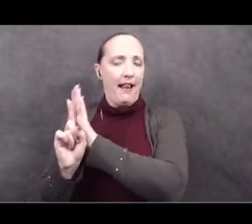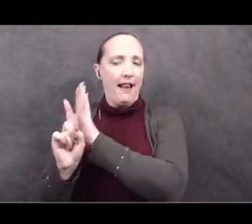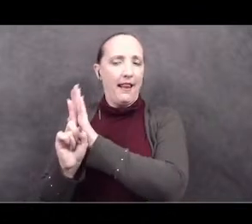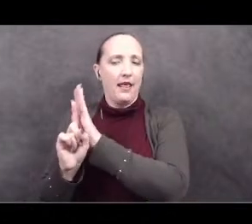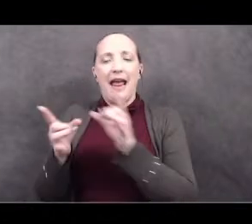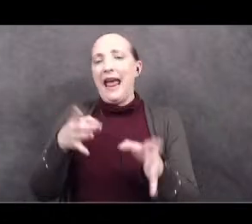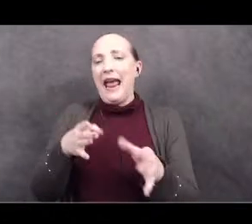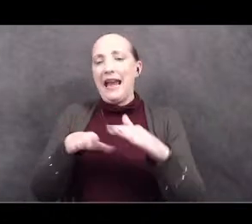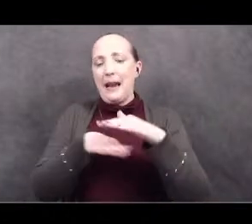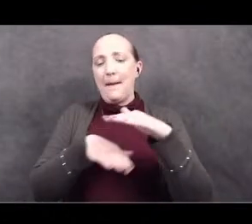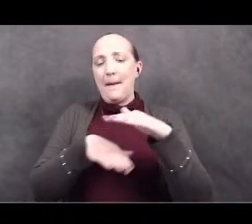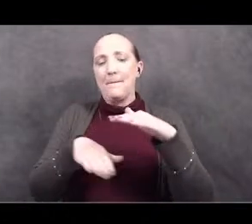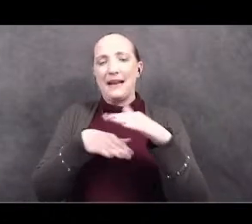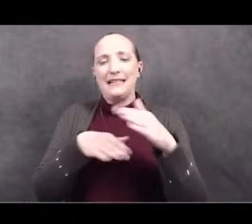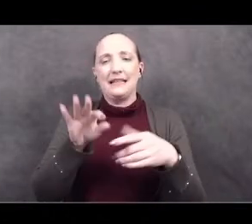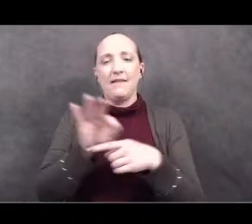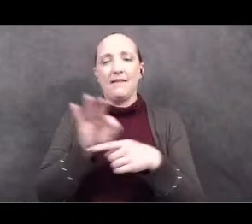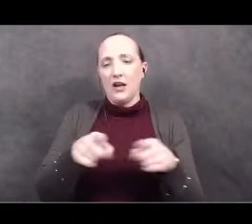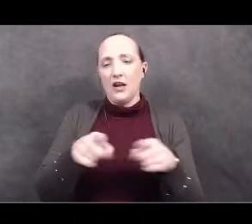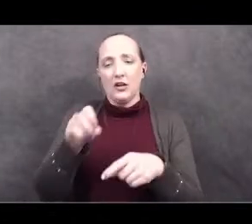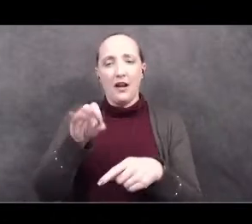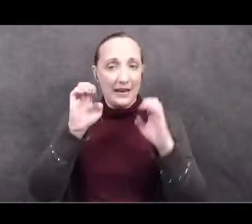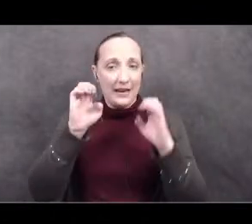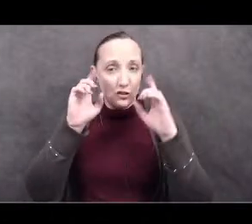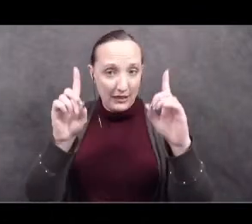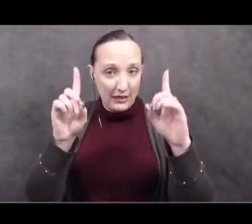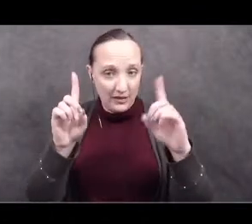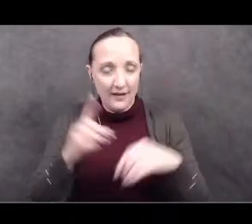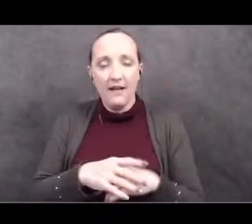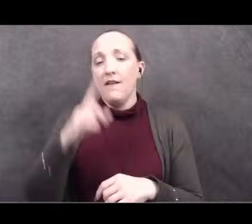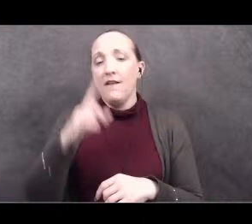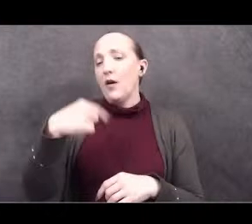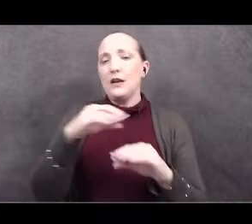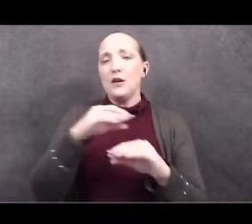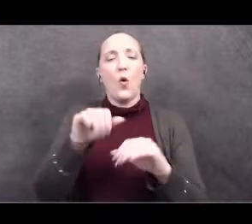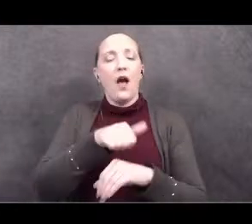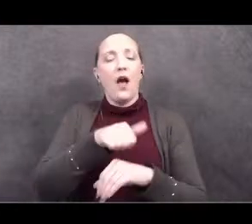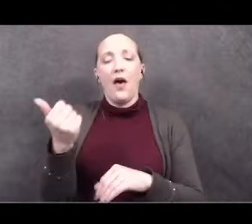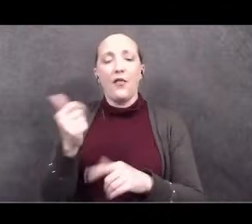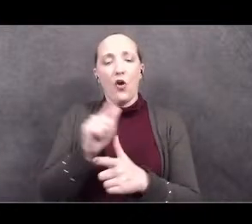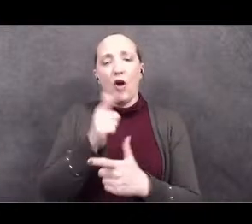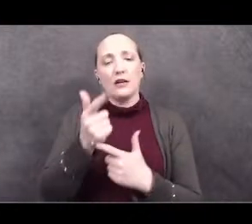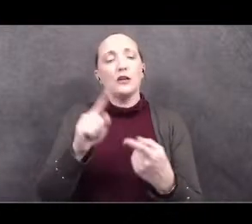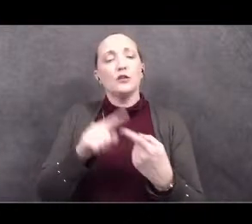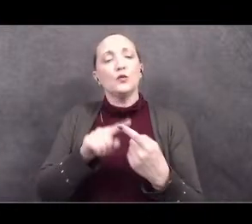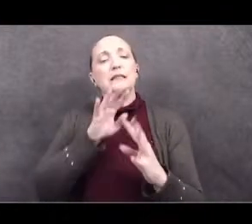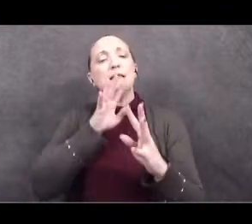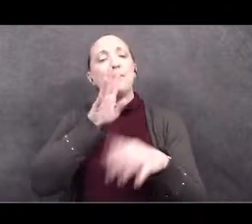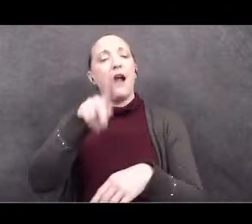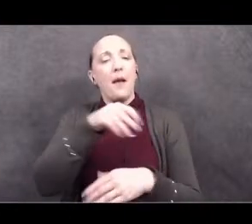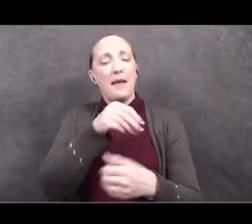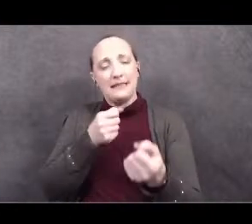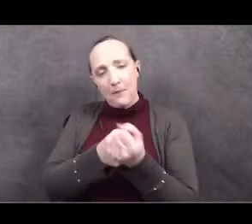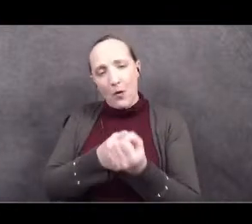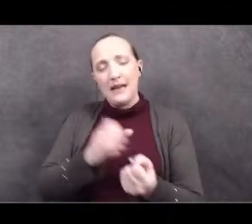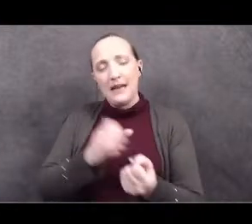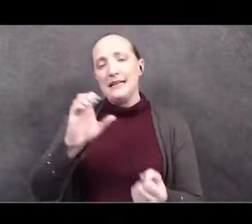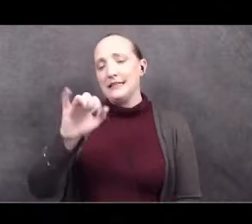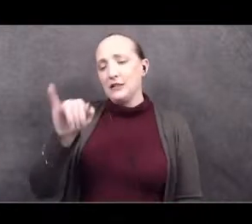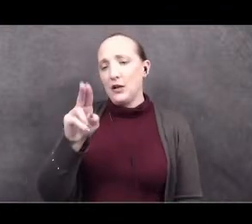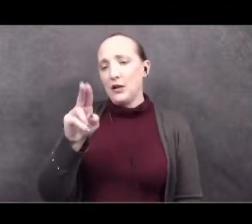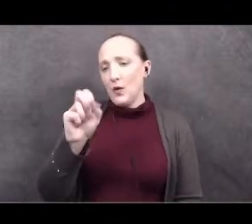Education that is why for me there is no other alternative than to speak out in support of CJ usd's black lives matter week